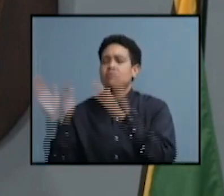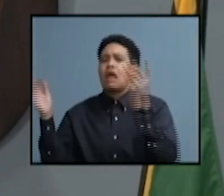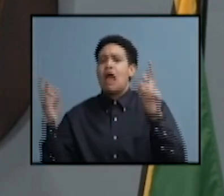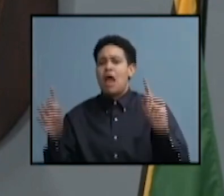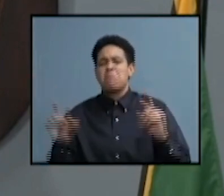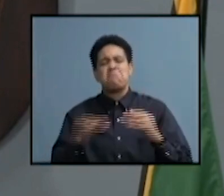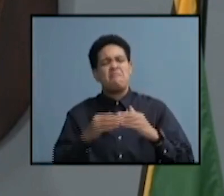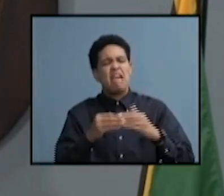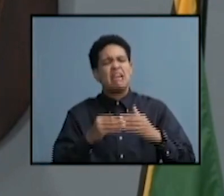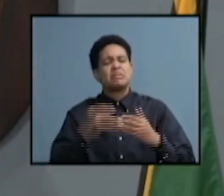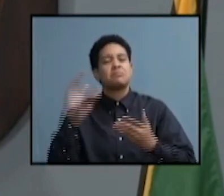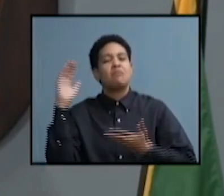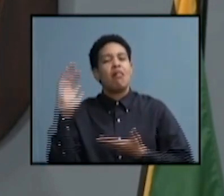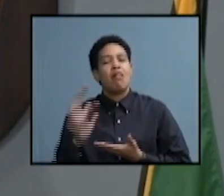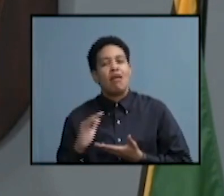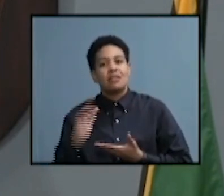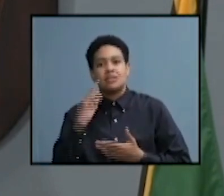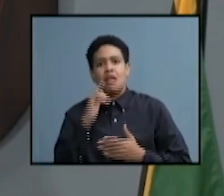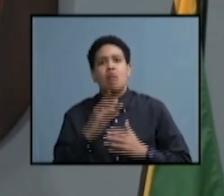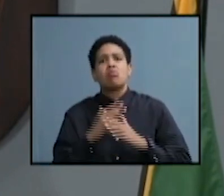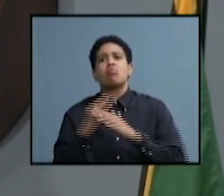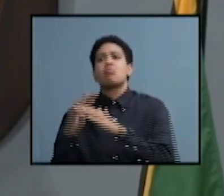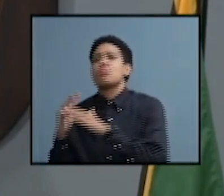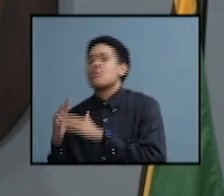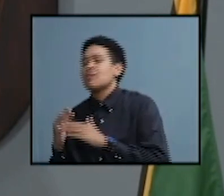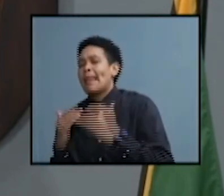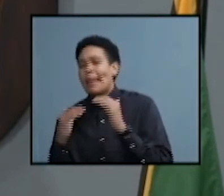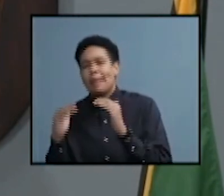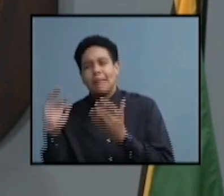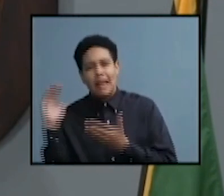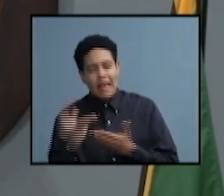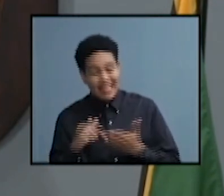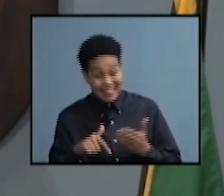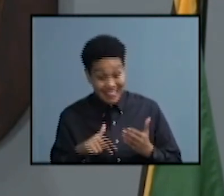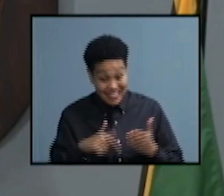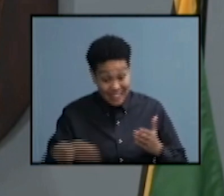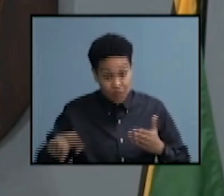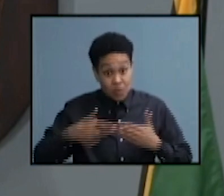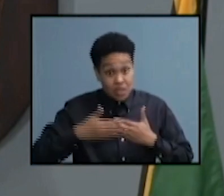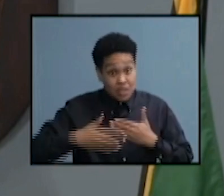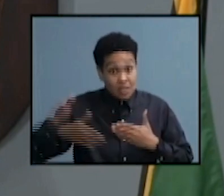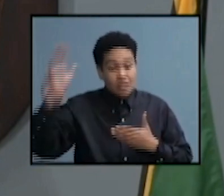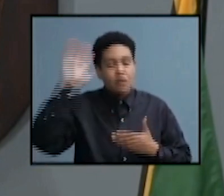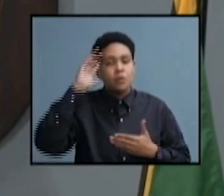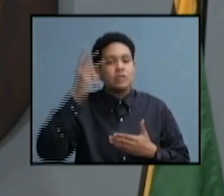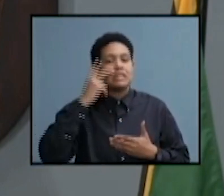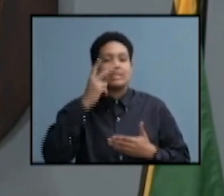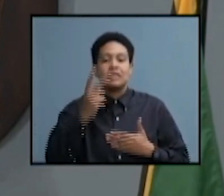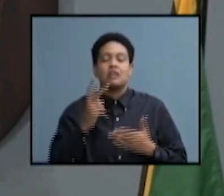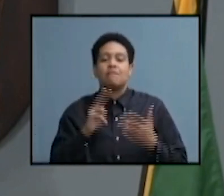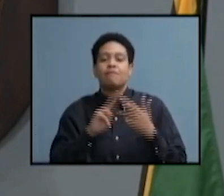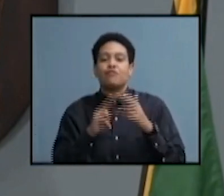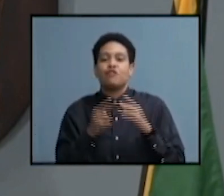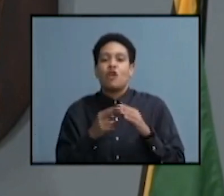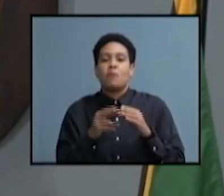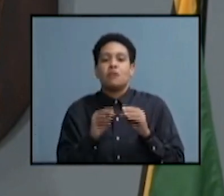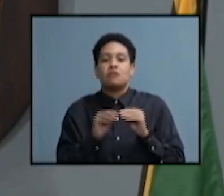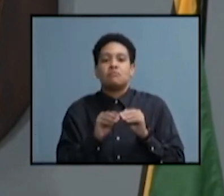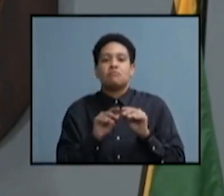starting this week and beyond, we are going to see cases grow